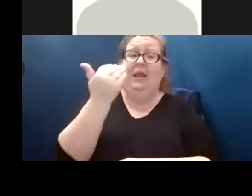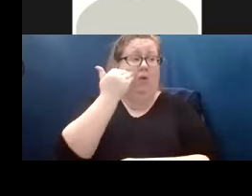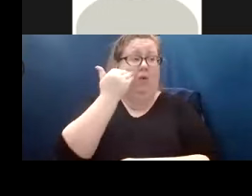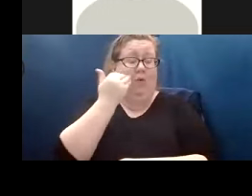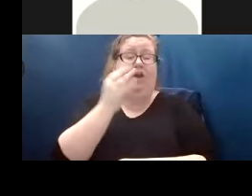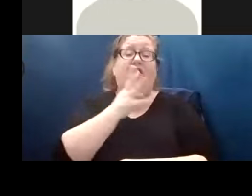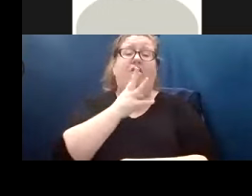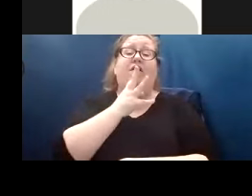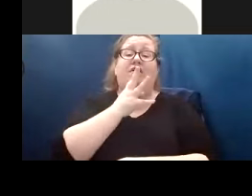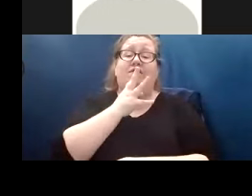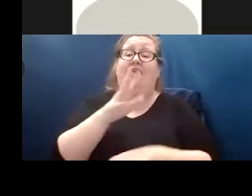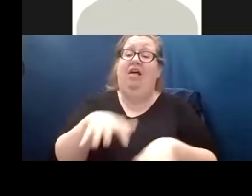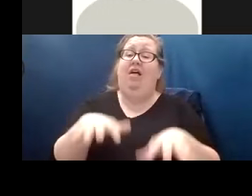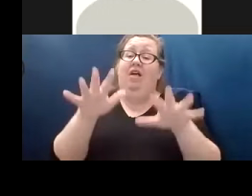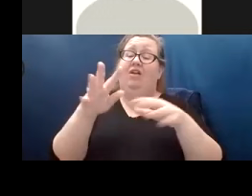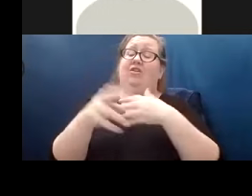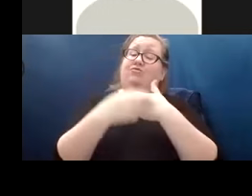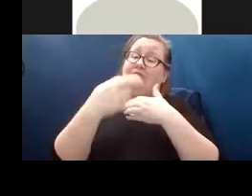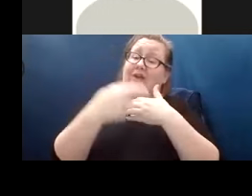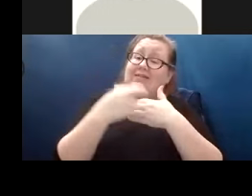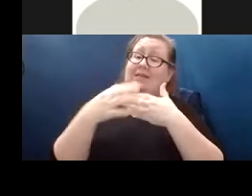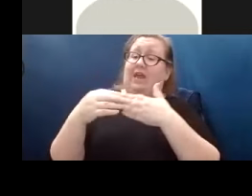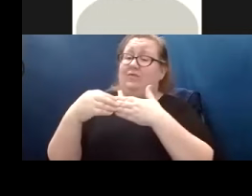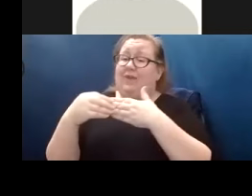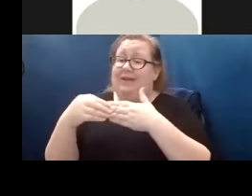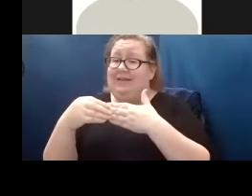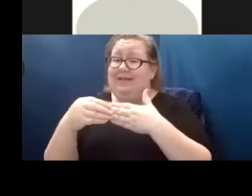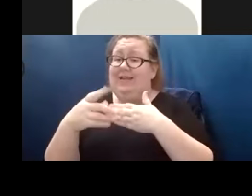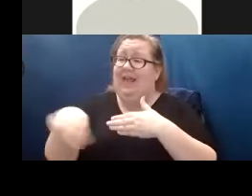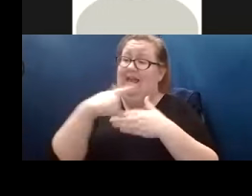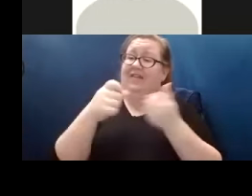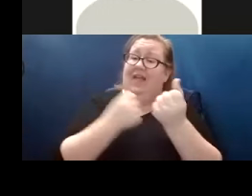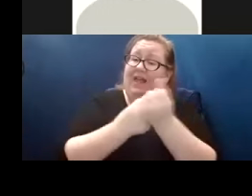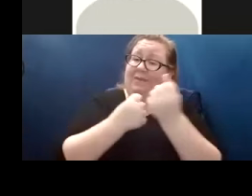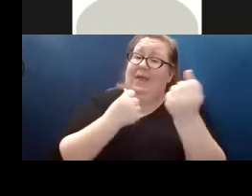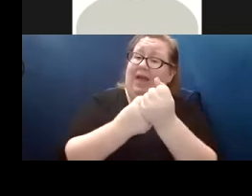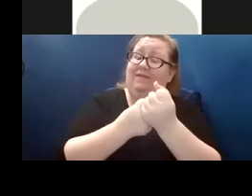resilience, and really can be there as advocates to promote flood preparedness